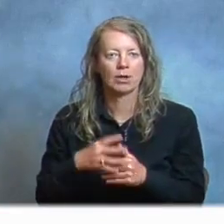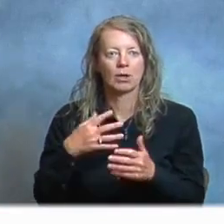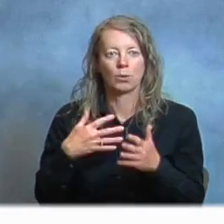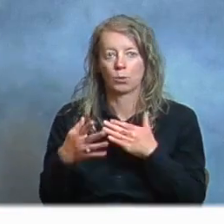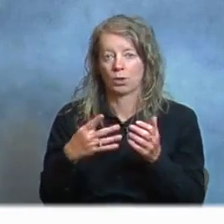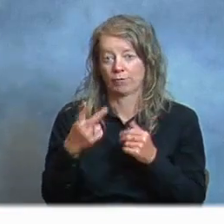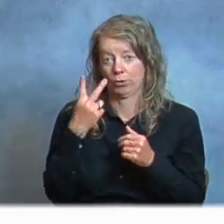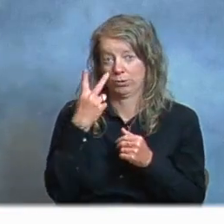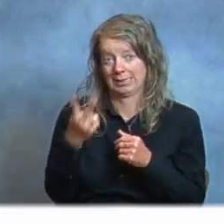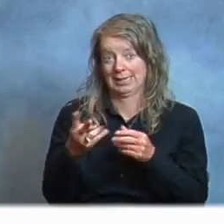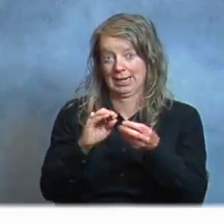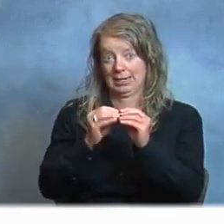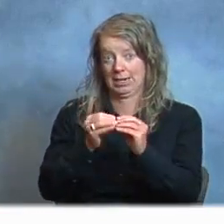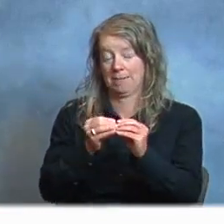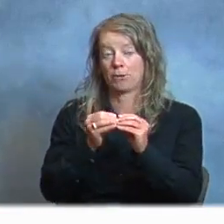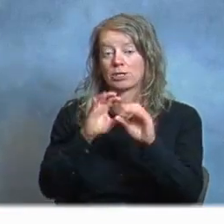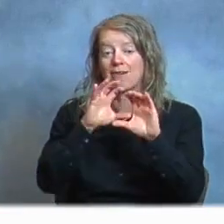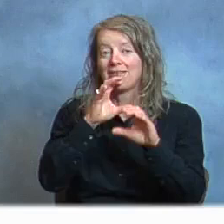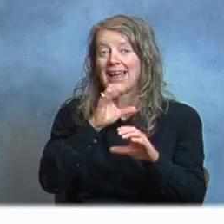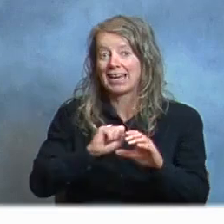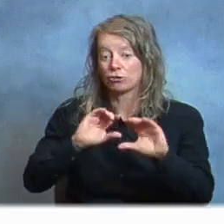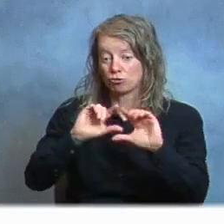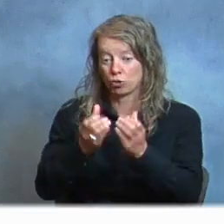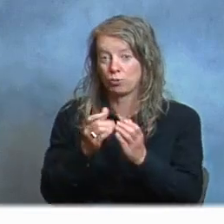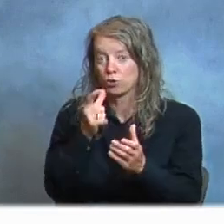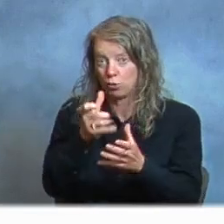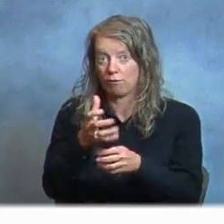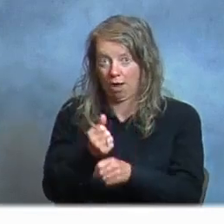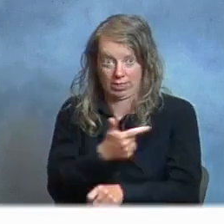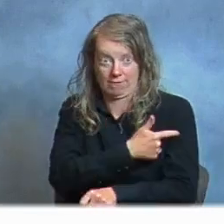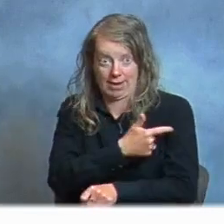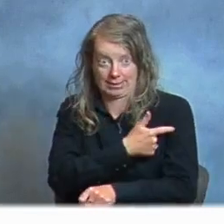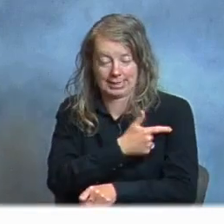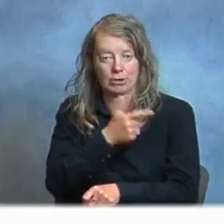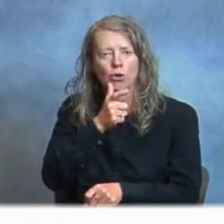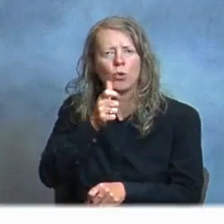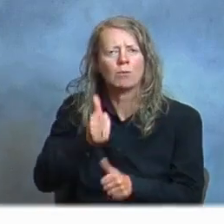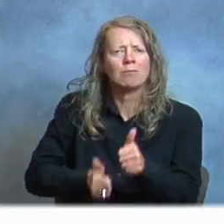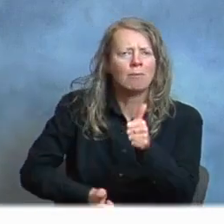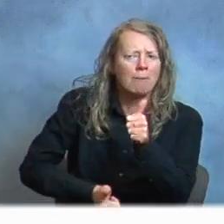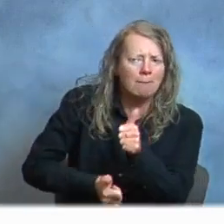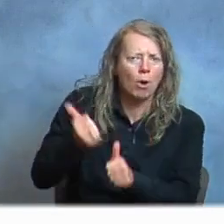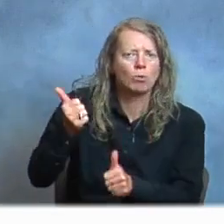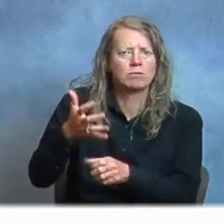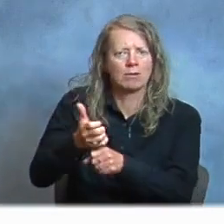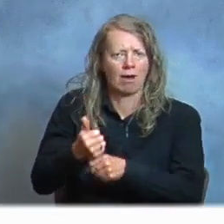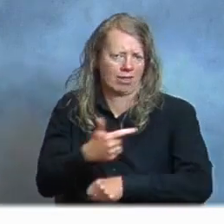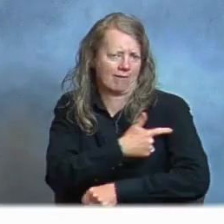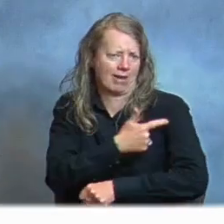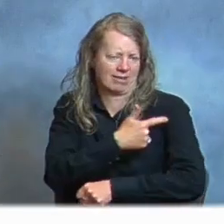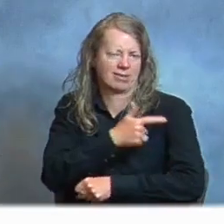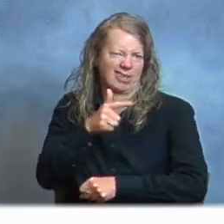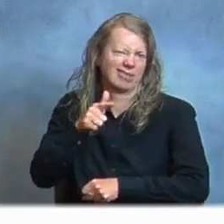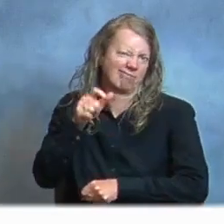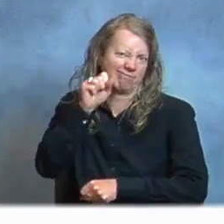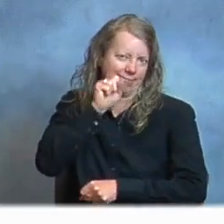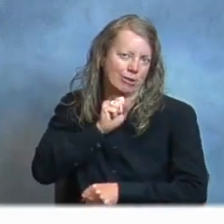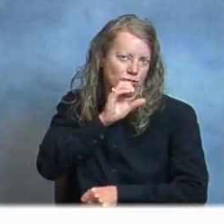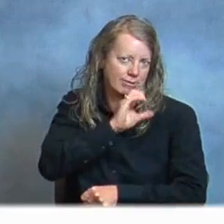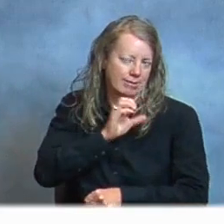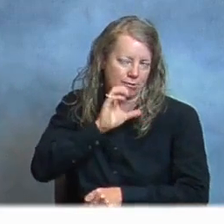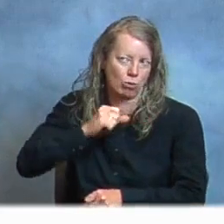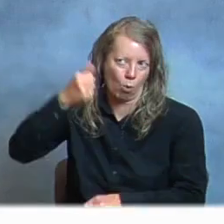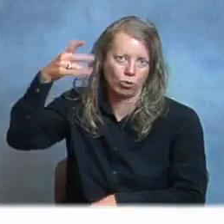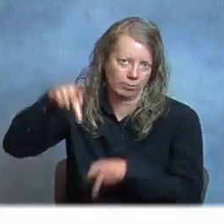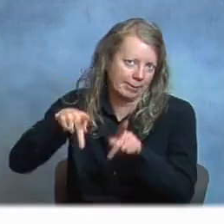rates amongst the different age groups, we do see the highest rates of vaccination amongst our older population. And you've heard me